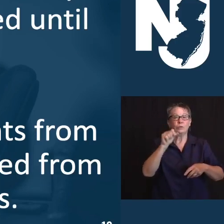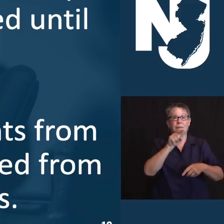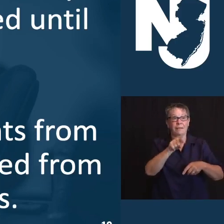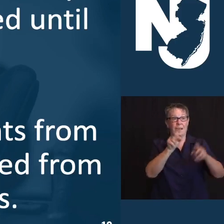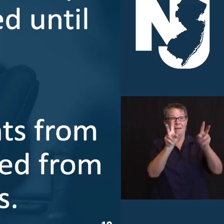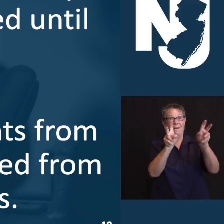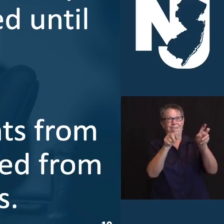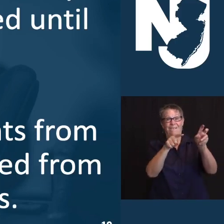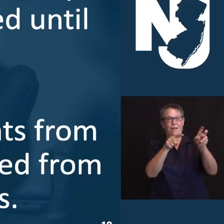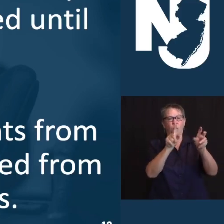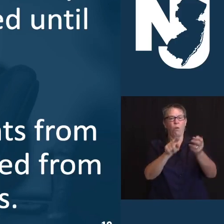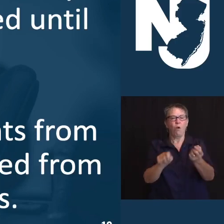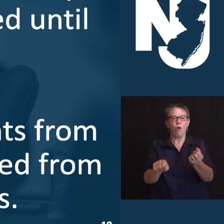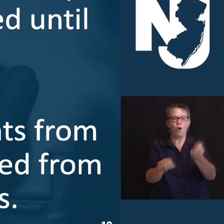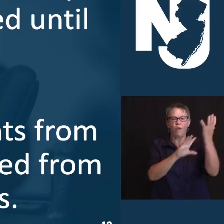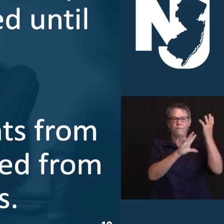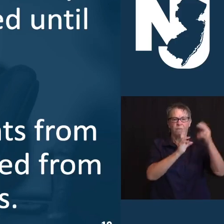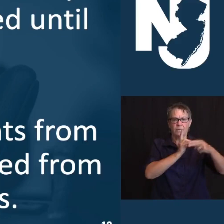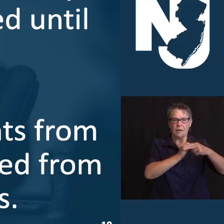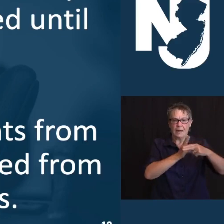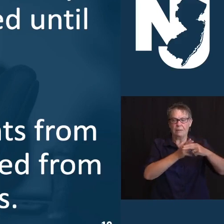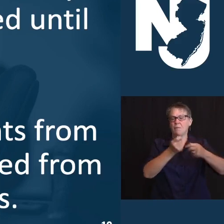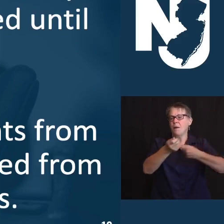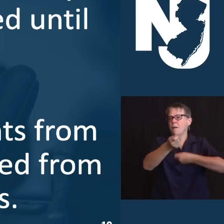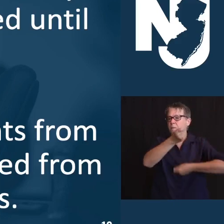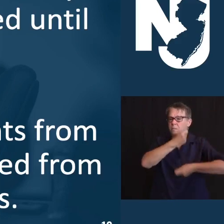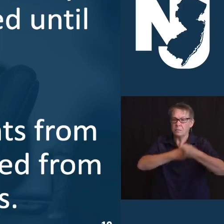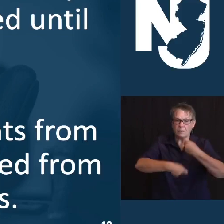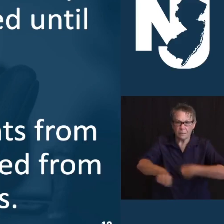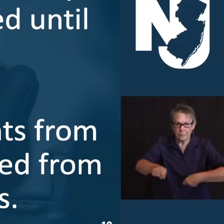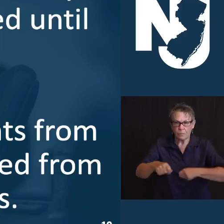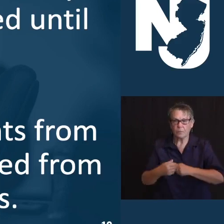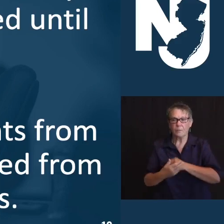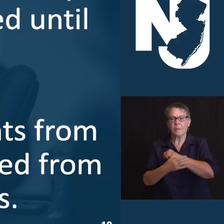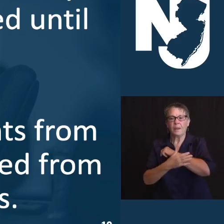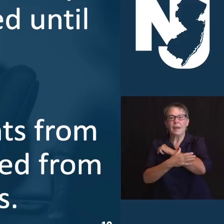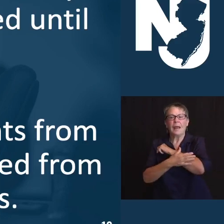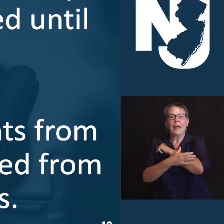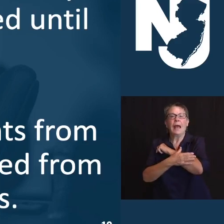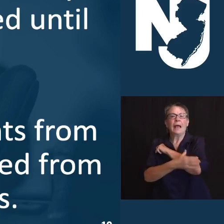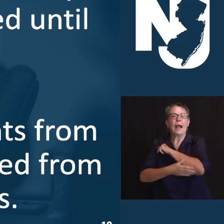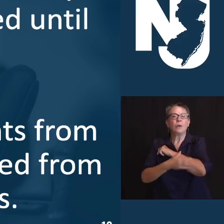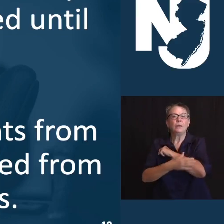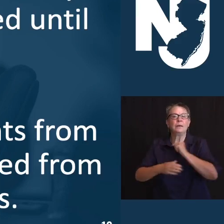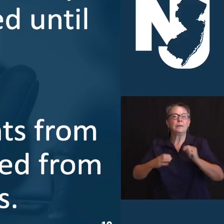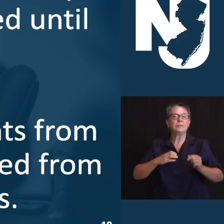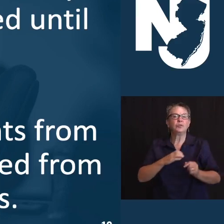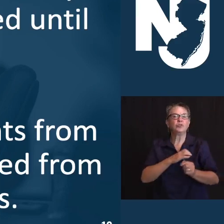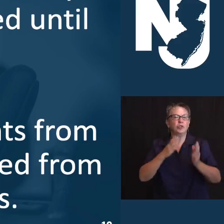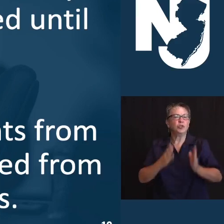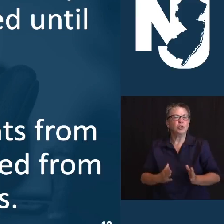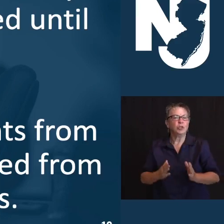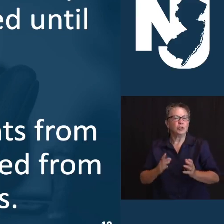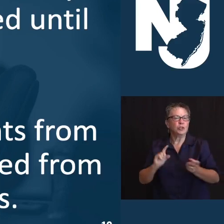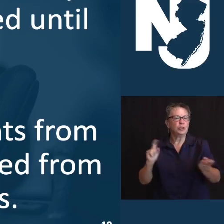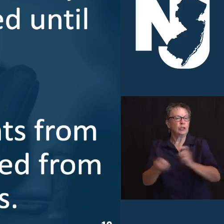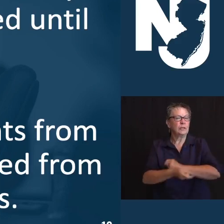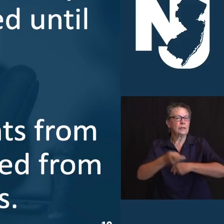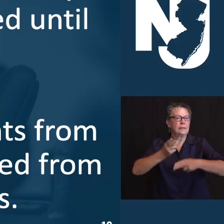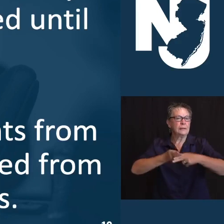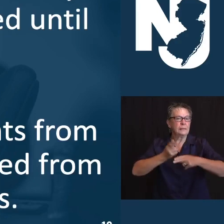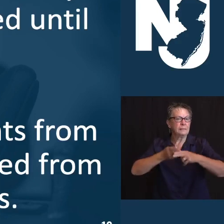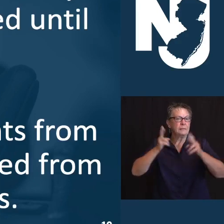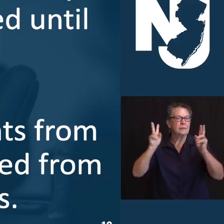Commissioner. Incredibly proud of that. And I also, with Tammy here, want to give her a shout out and her colleagues who are leading the New Jersey Pandemic Relief